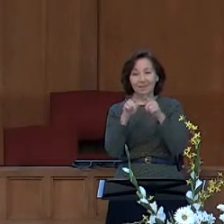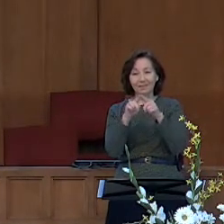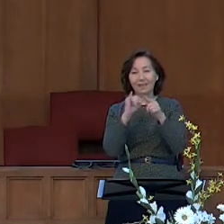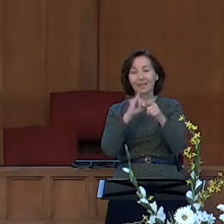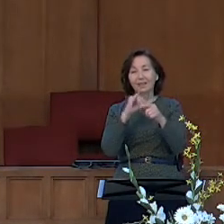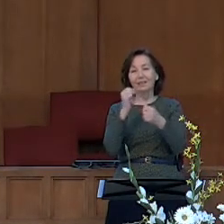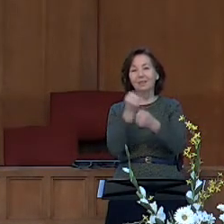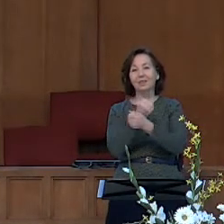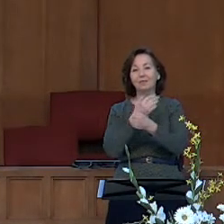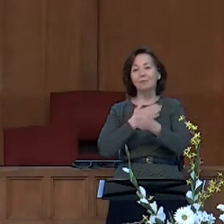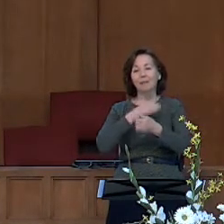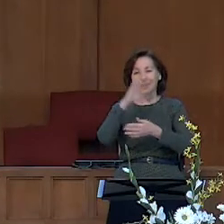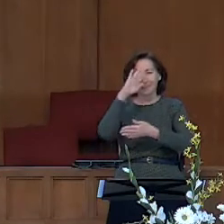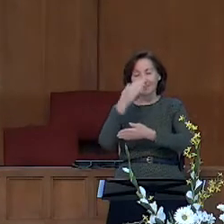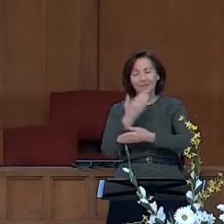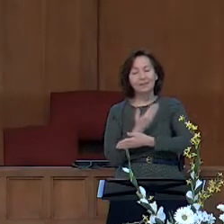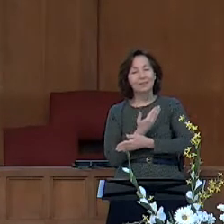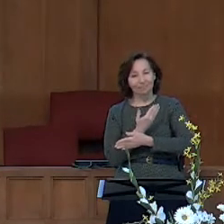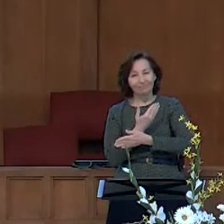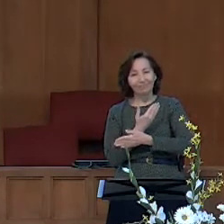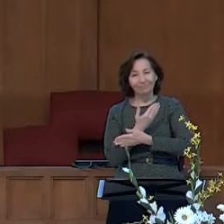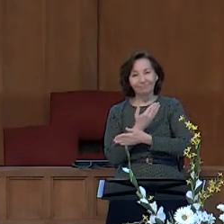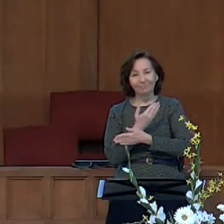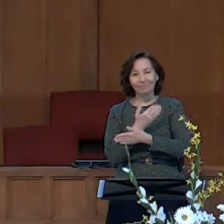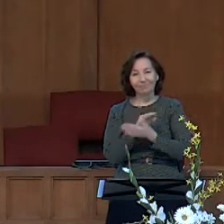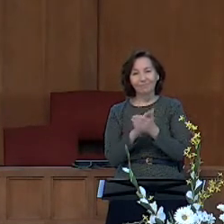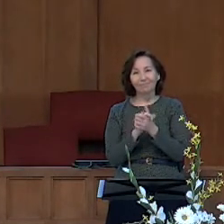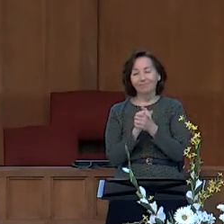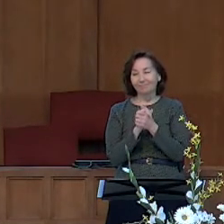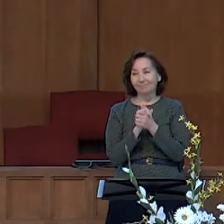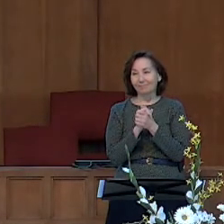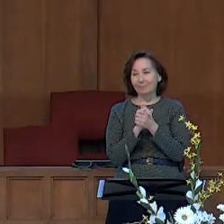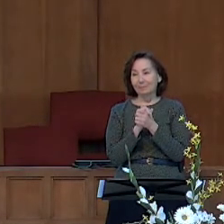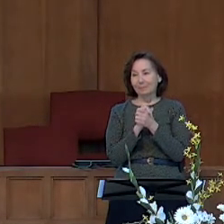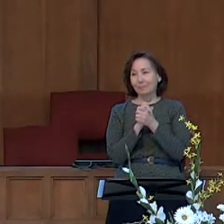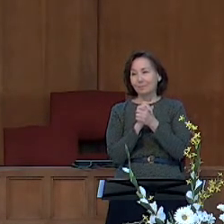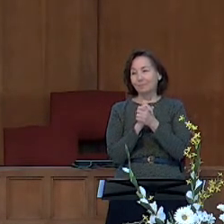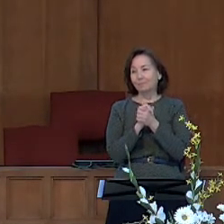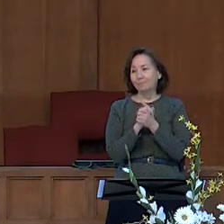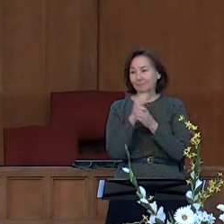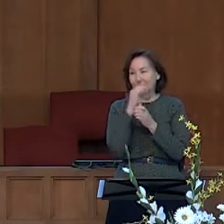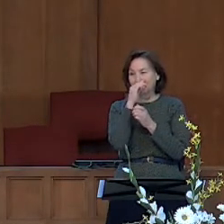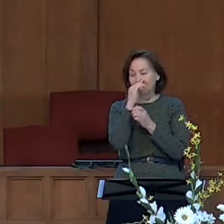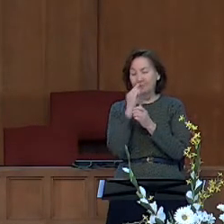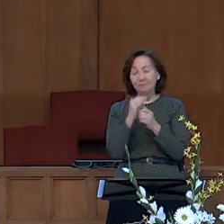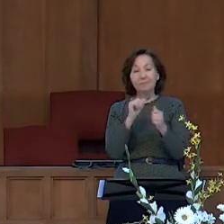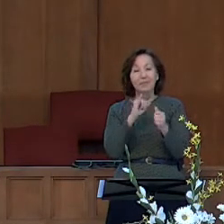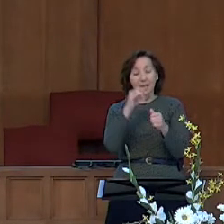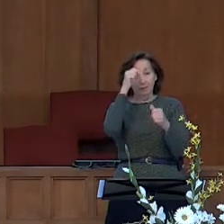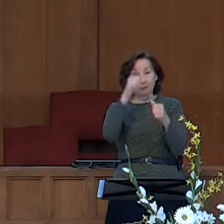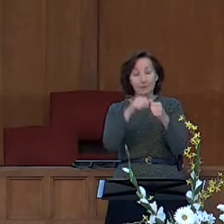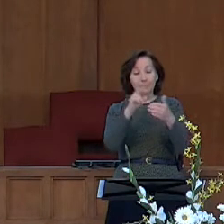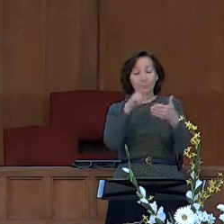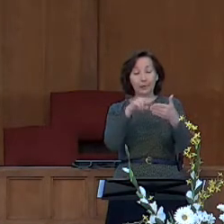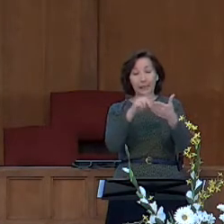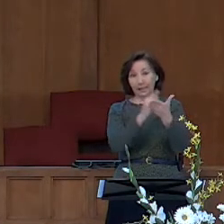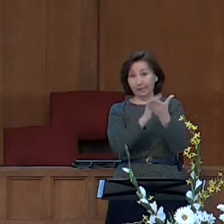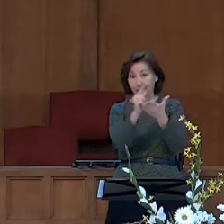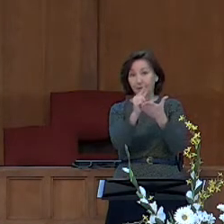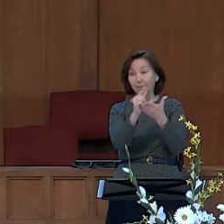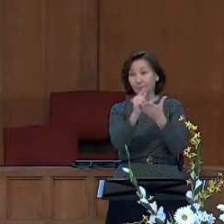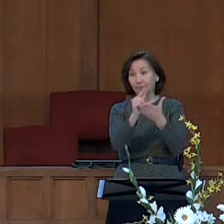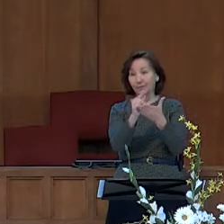son. Love him like I love my son. I remember reading in the gospel,